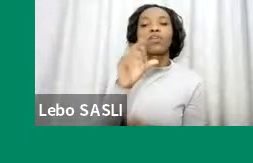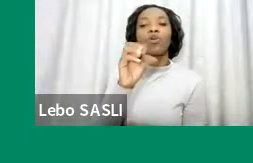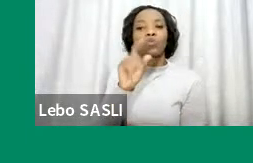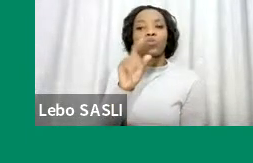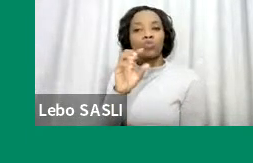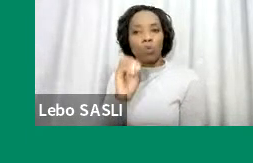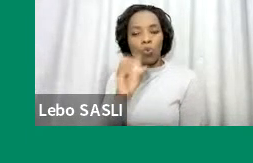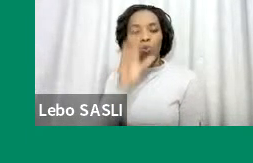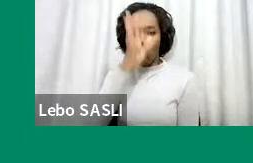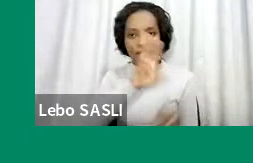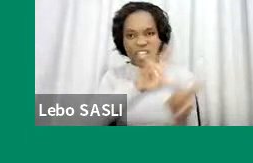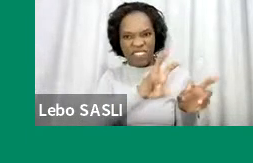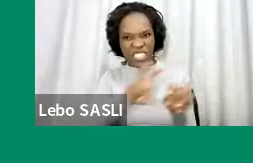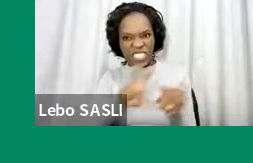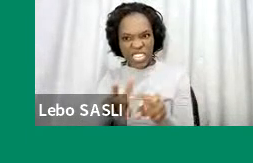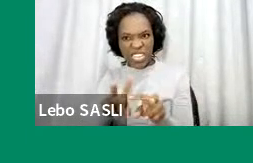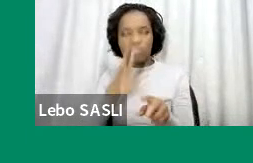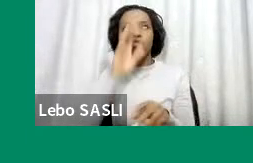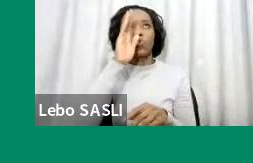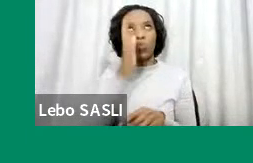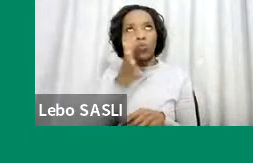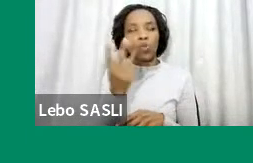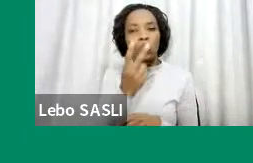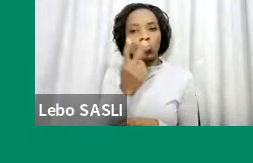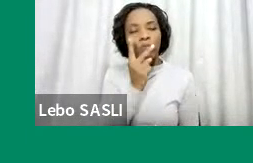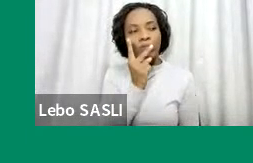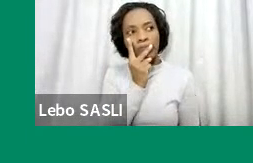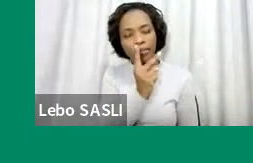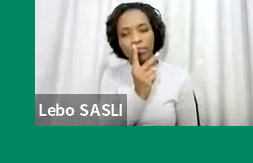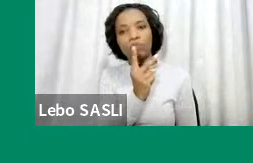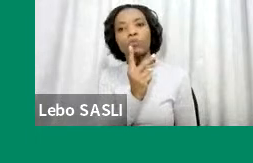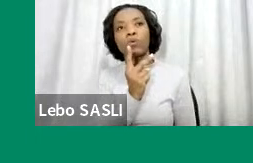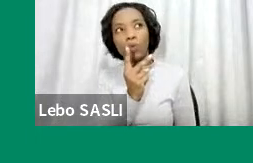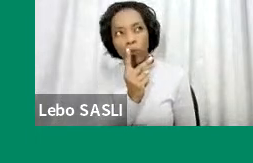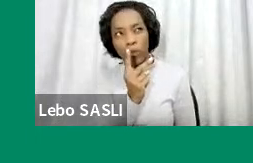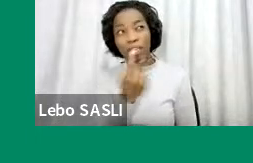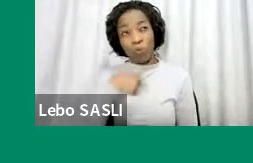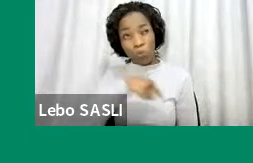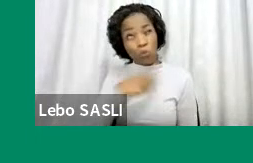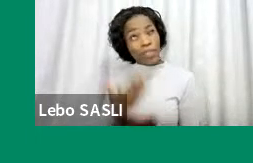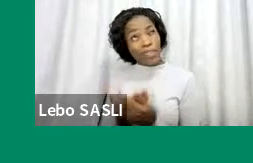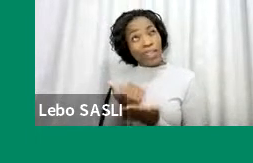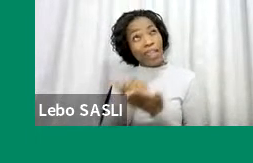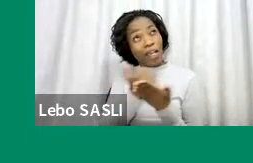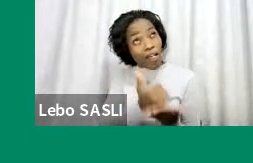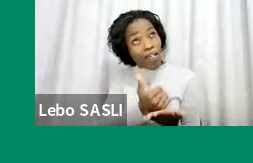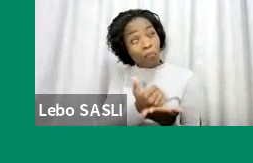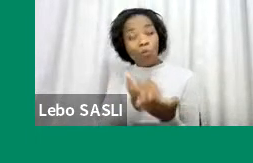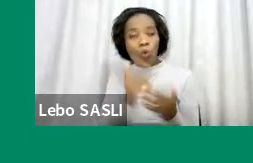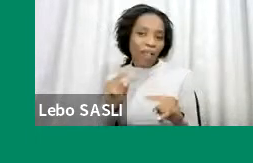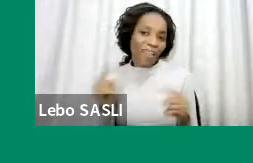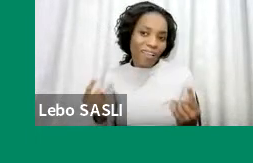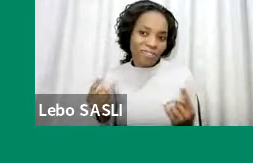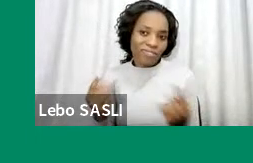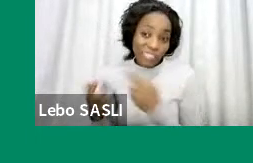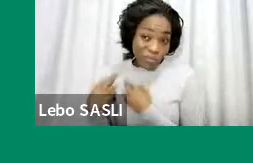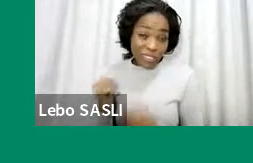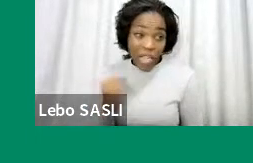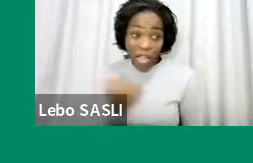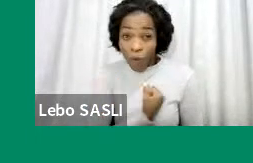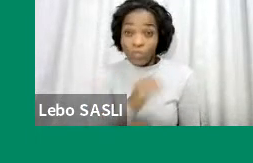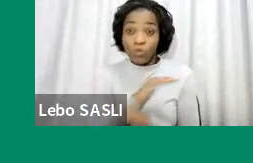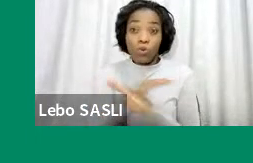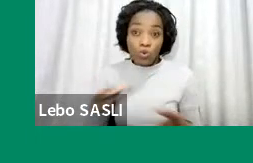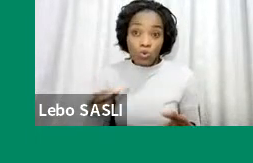matter. We will establish whether the complaint falls within our mandate. We will also check whether the complainant